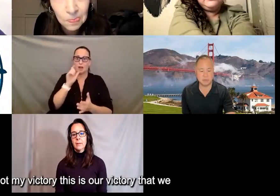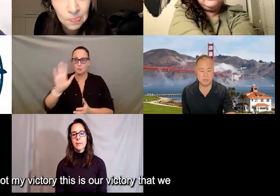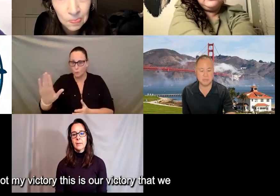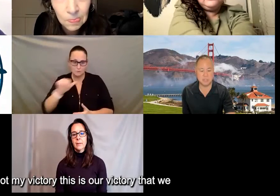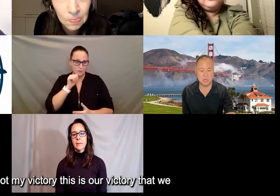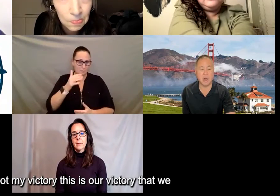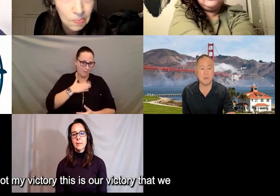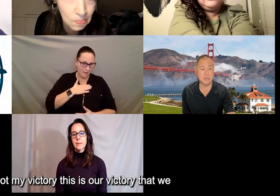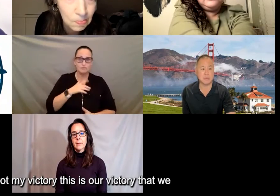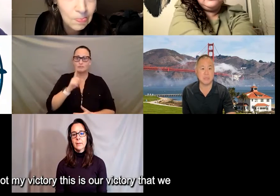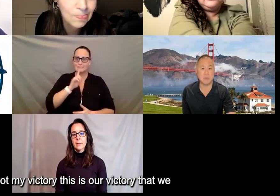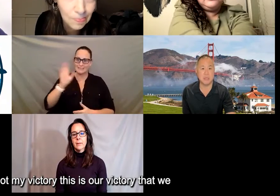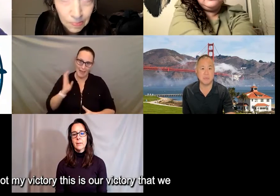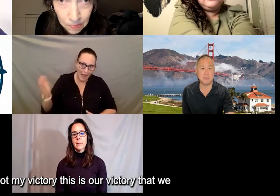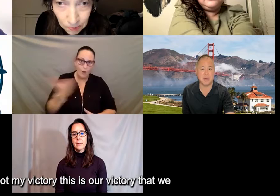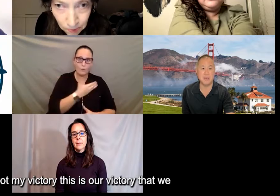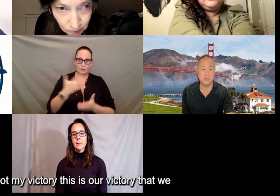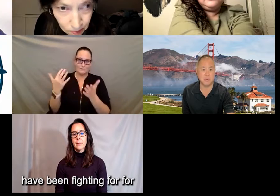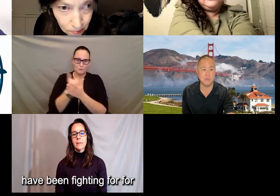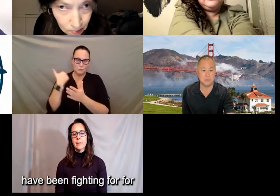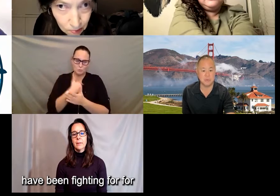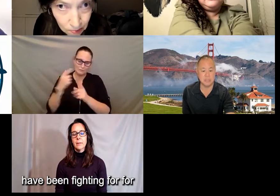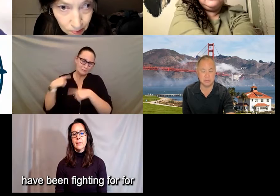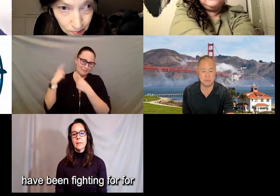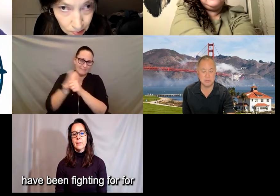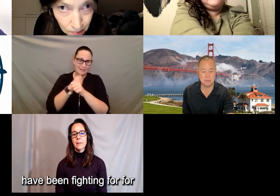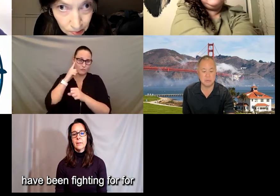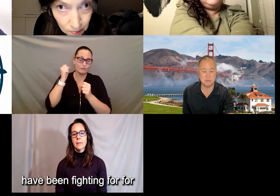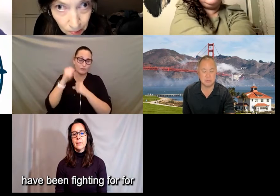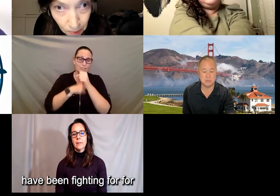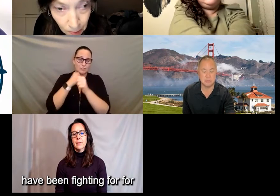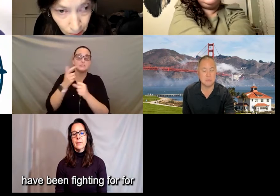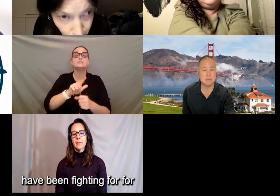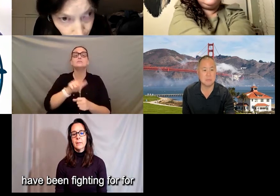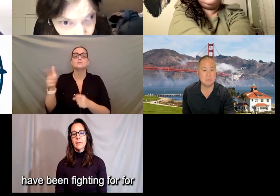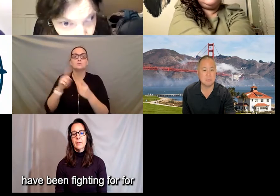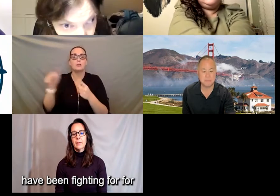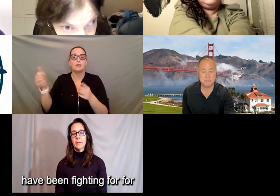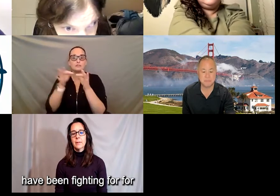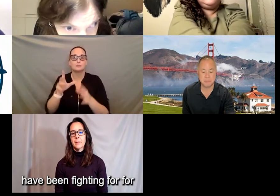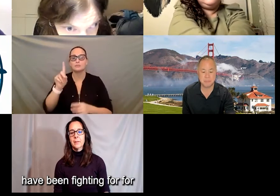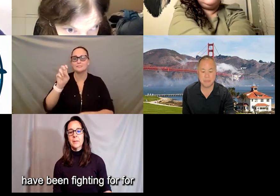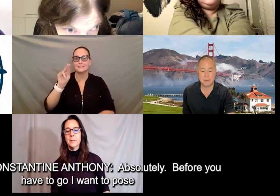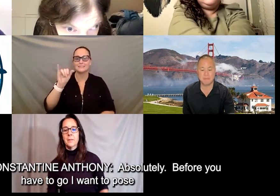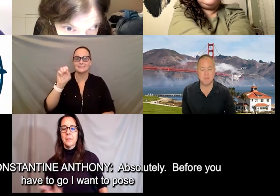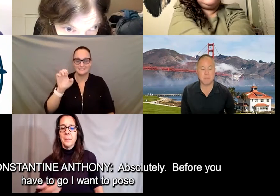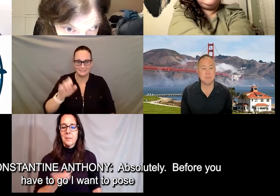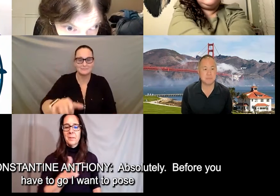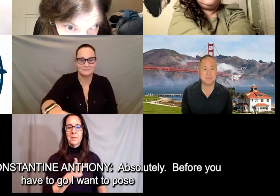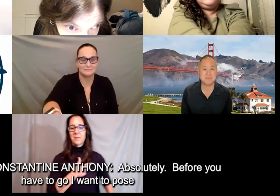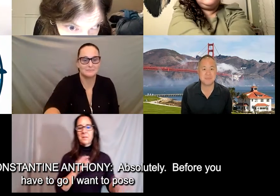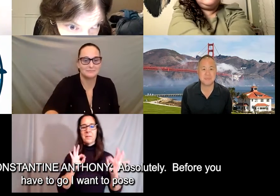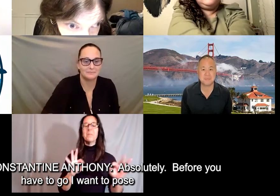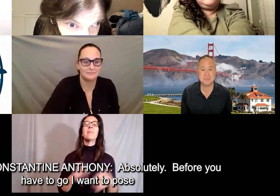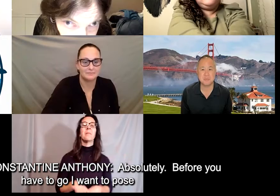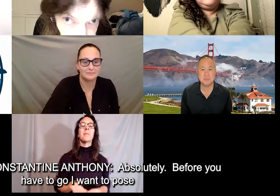my victory. This is our victory that we have been fighting for years. Yeah, absolutely. Before you have to go, I